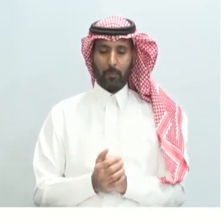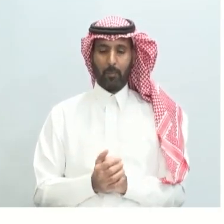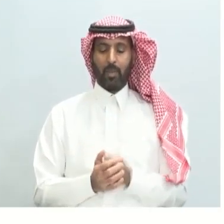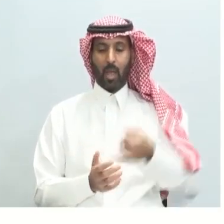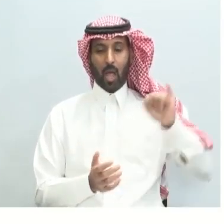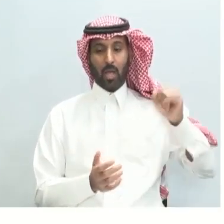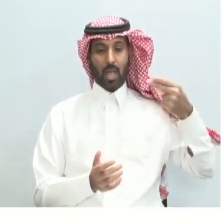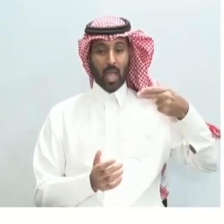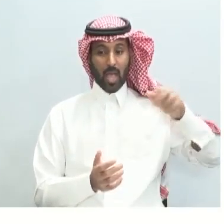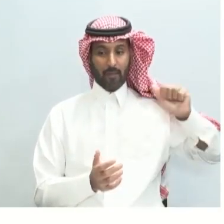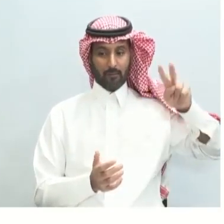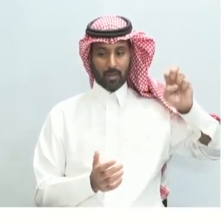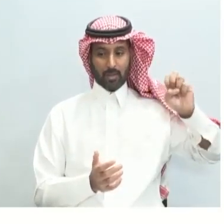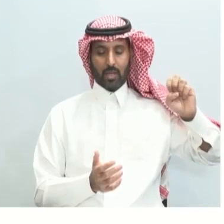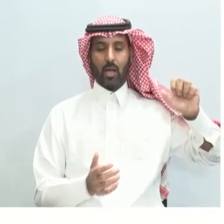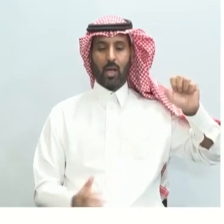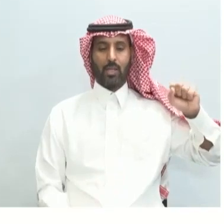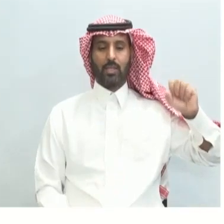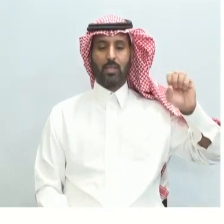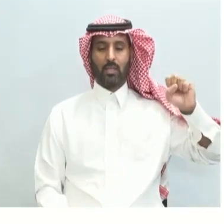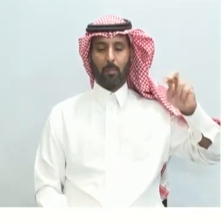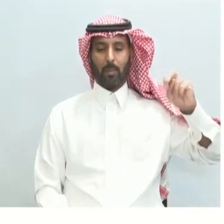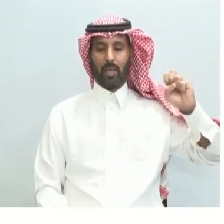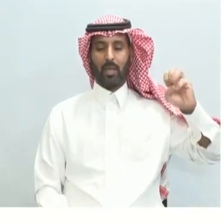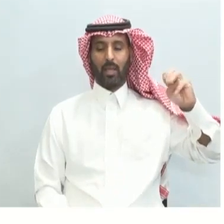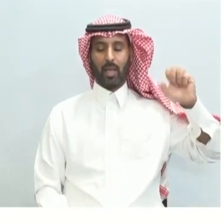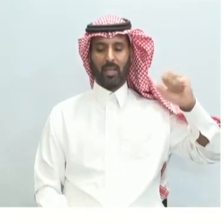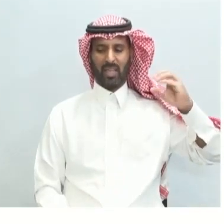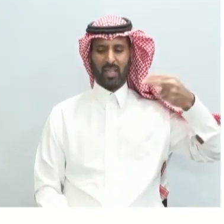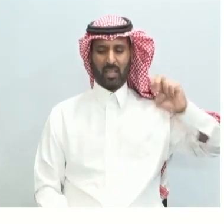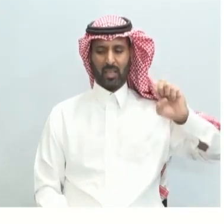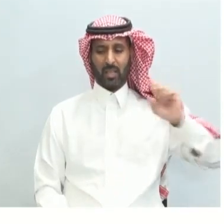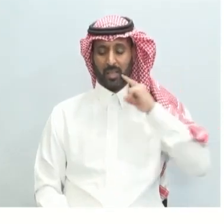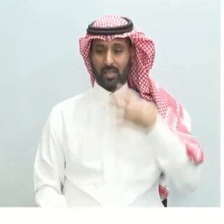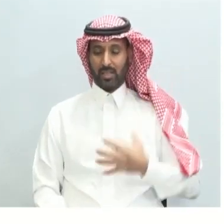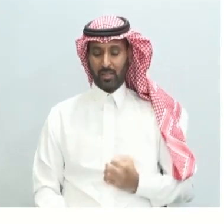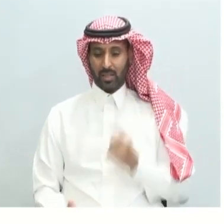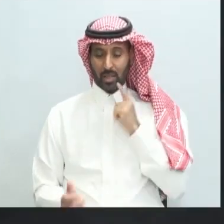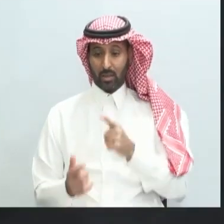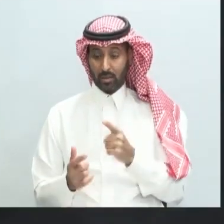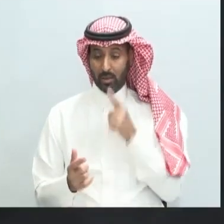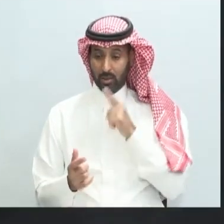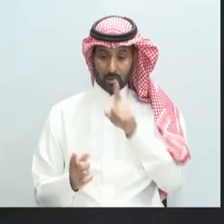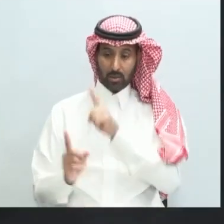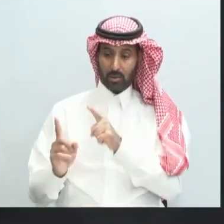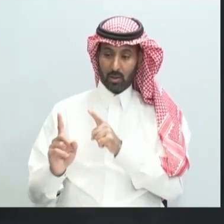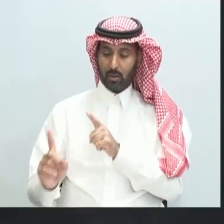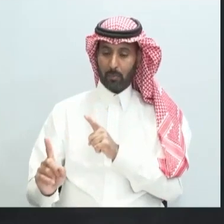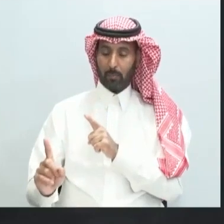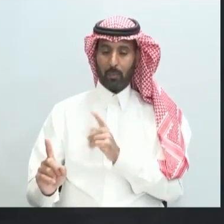stomachache. So this person has a stomachache. So we need to ask him a